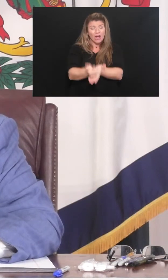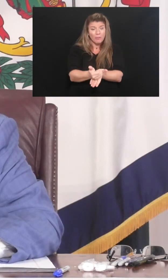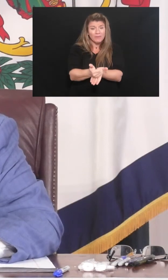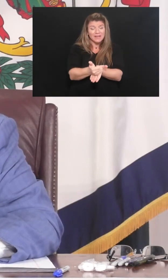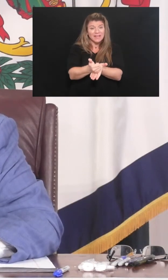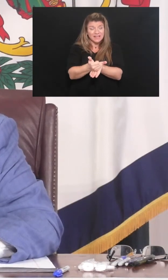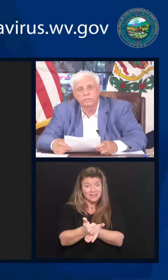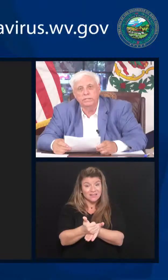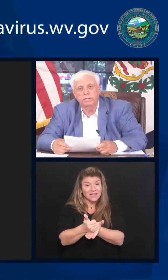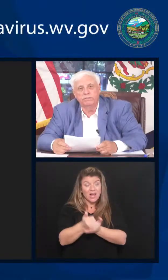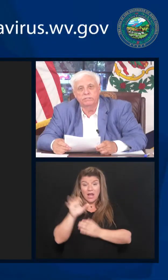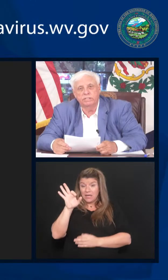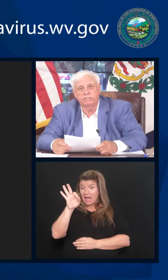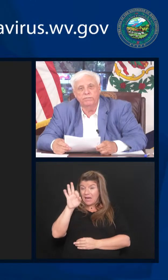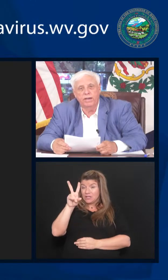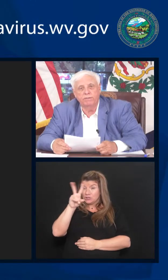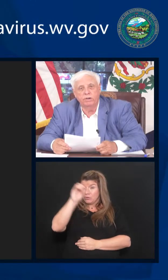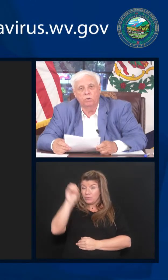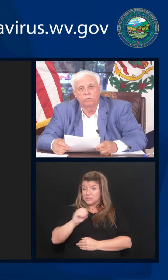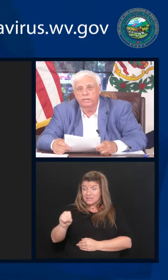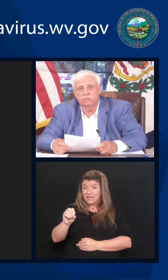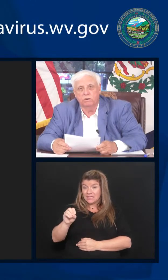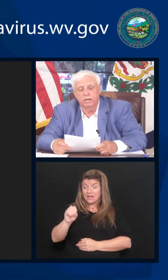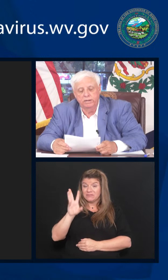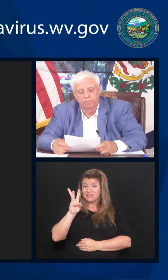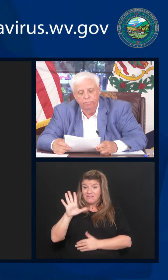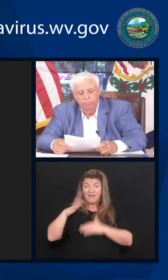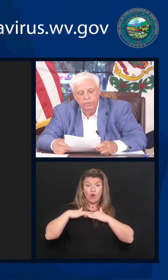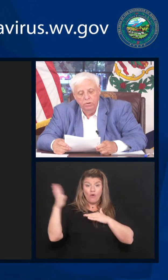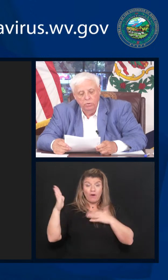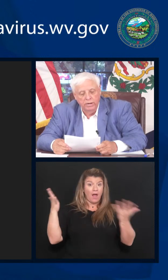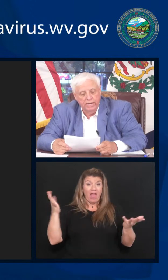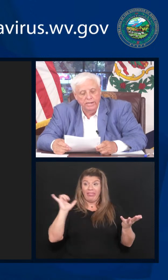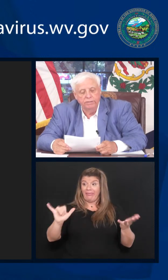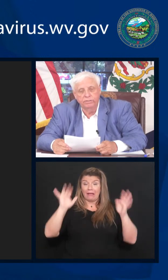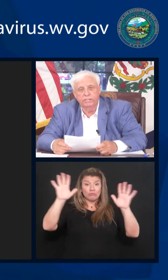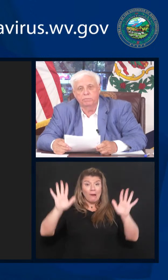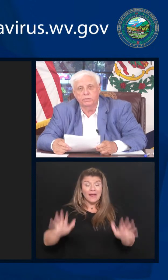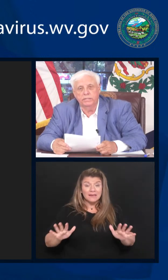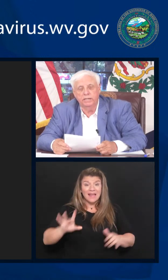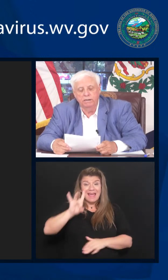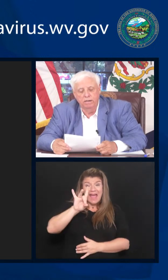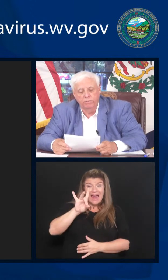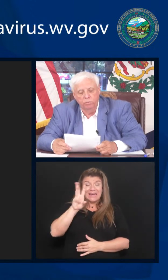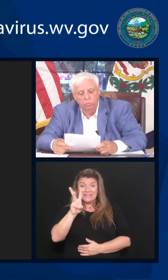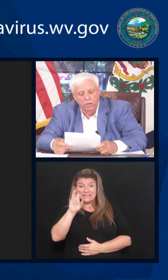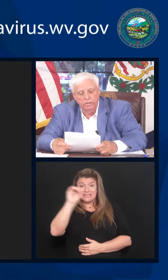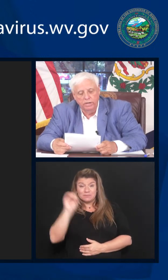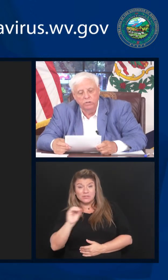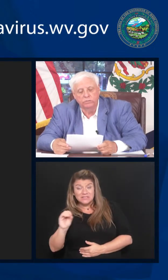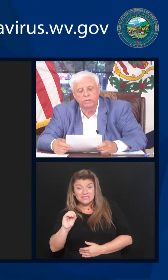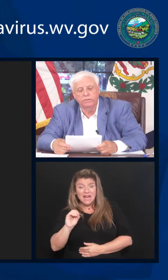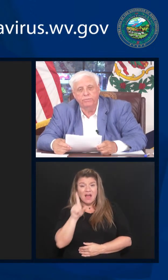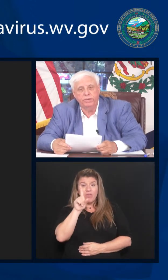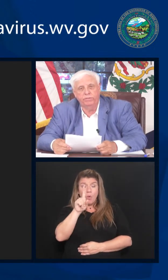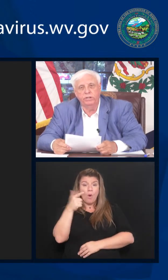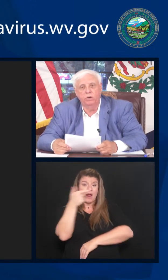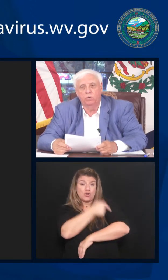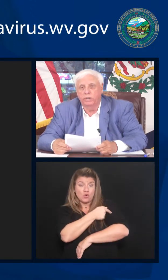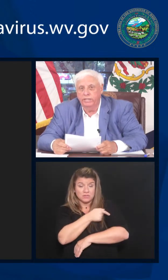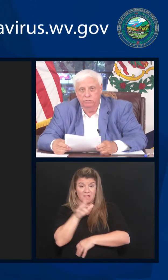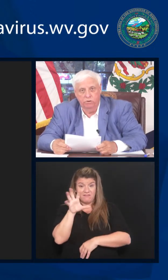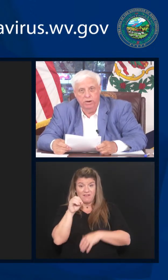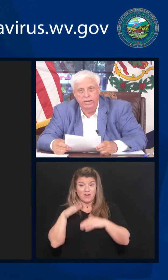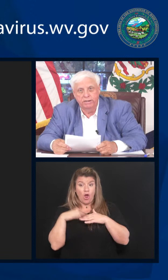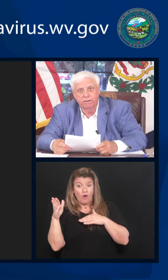at 92% of the 65 and older. That's great. We're at 86% of the one dose of the 50 and